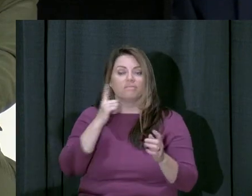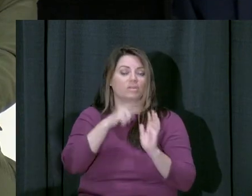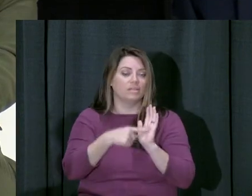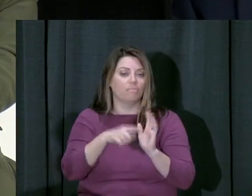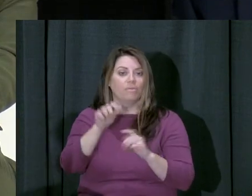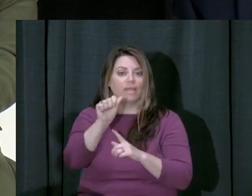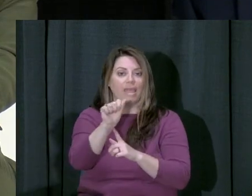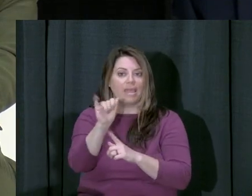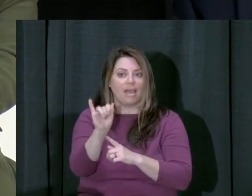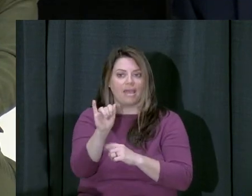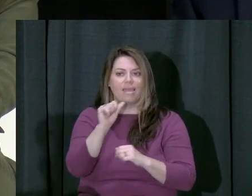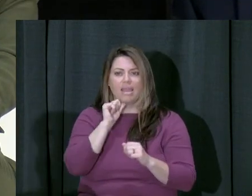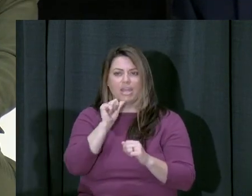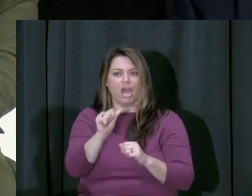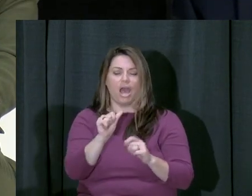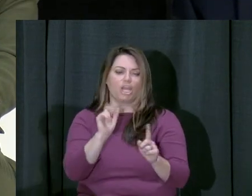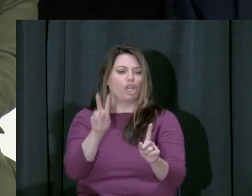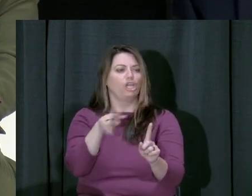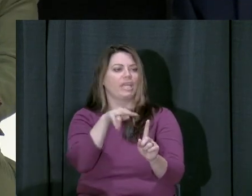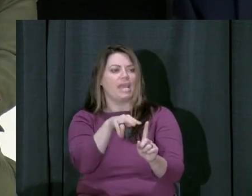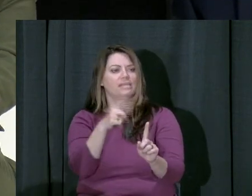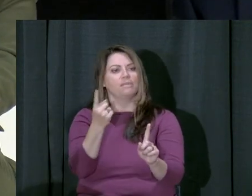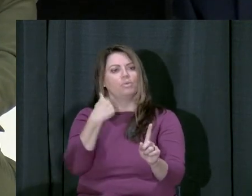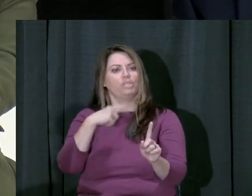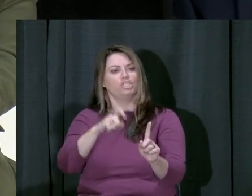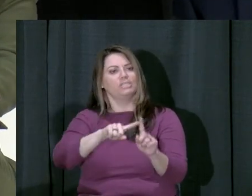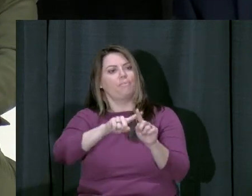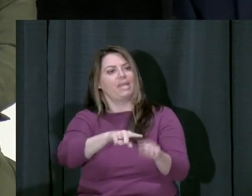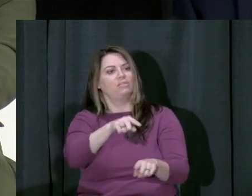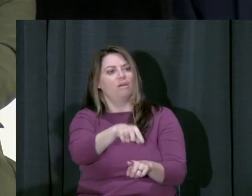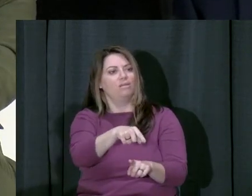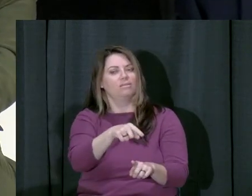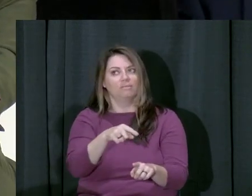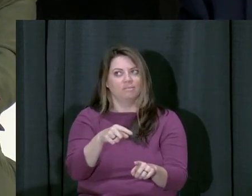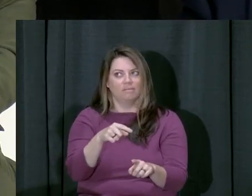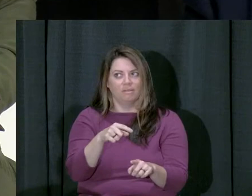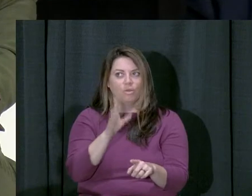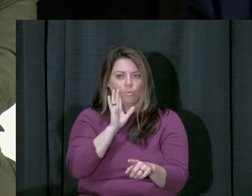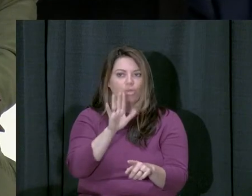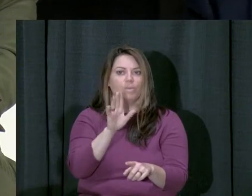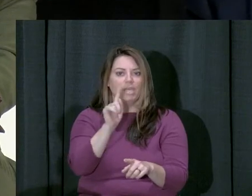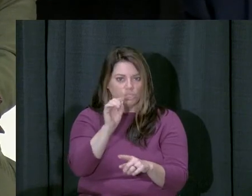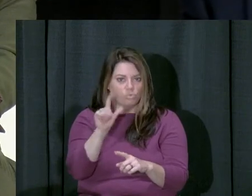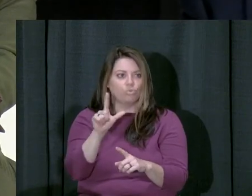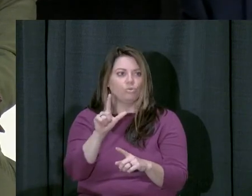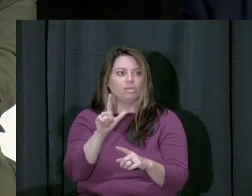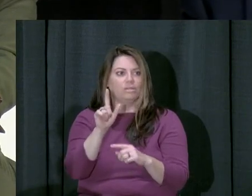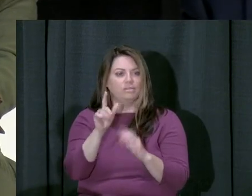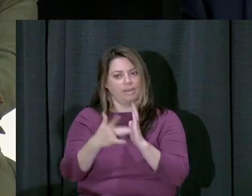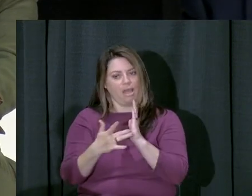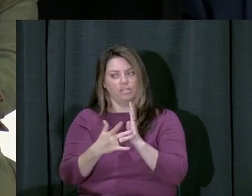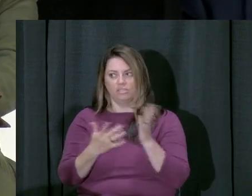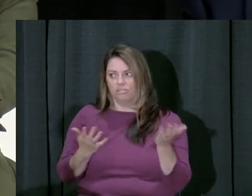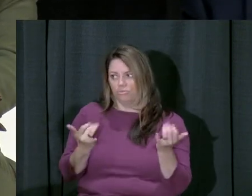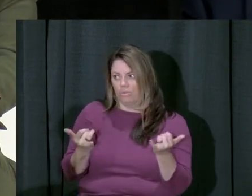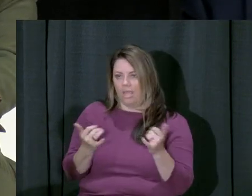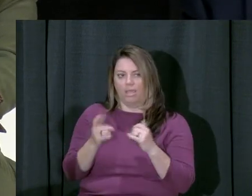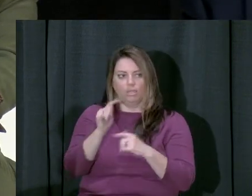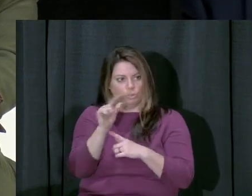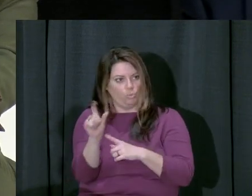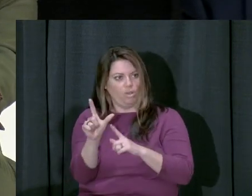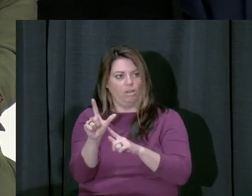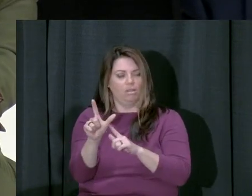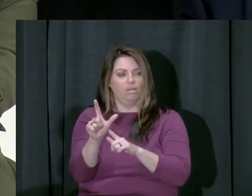AI, not looking at it as something that we should depend on. It's gonna be a tool. Technology at the end of the day is a tool, and it can't